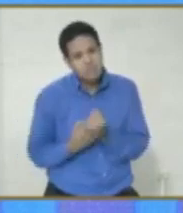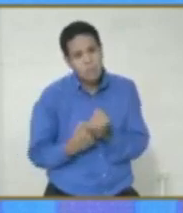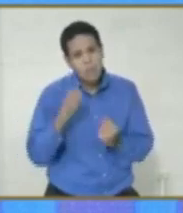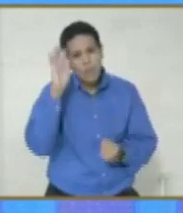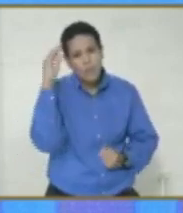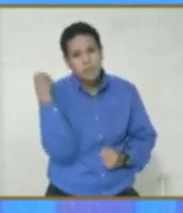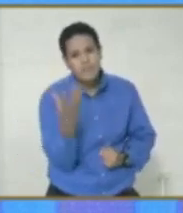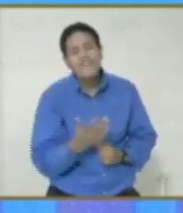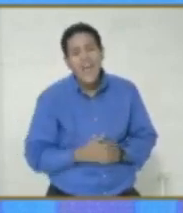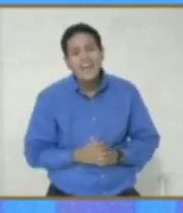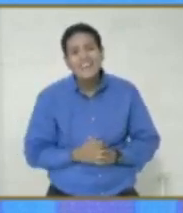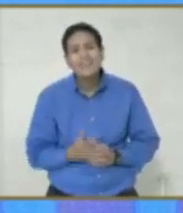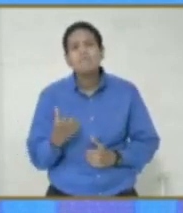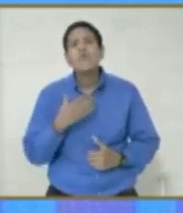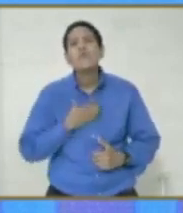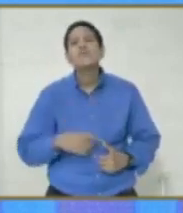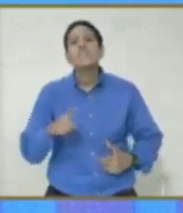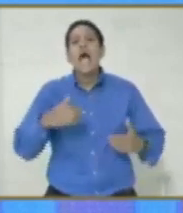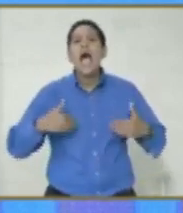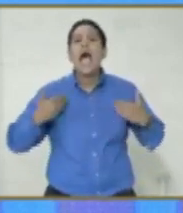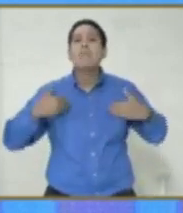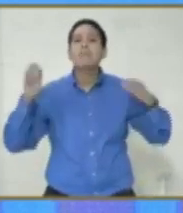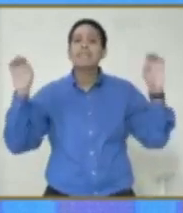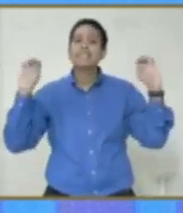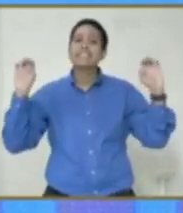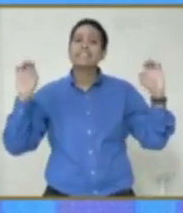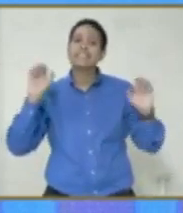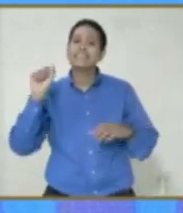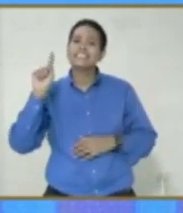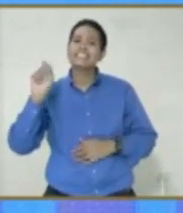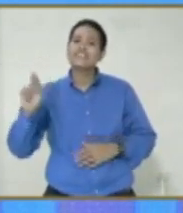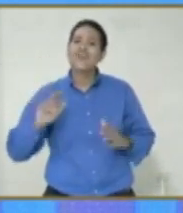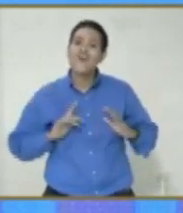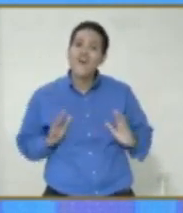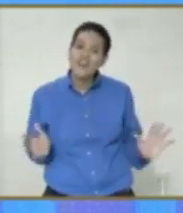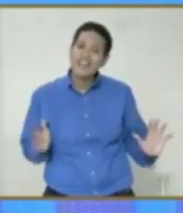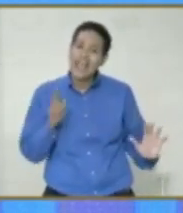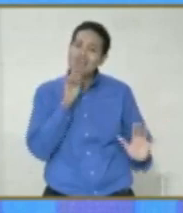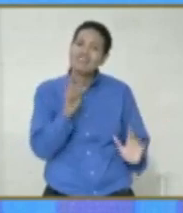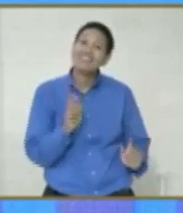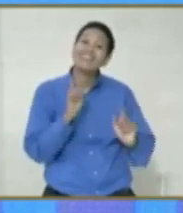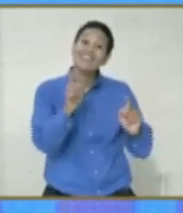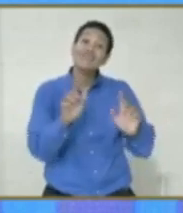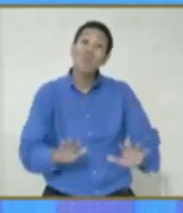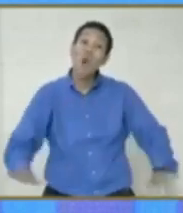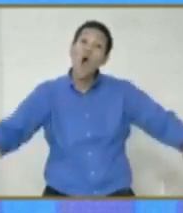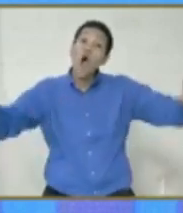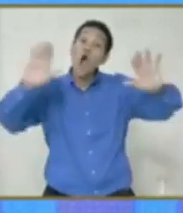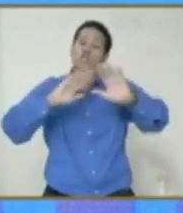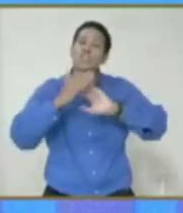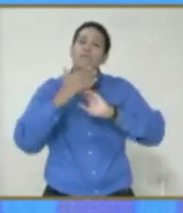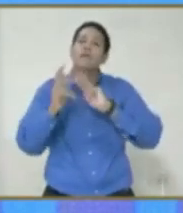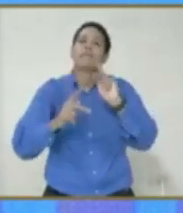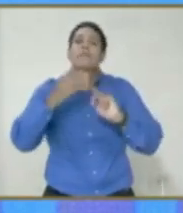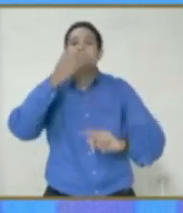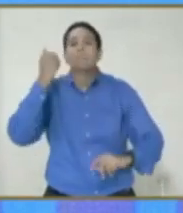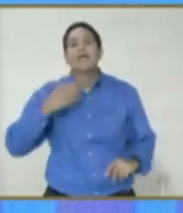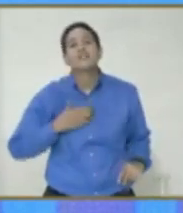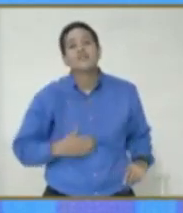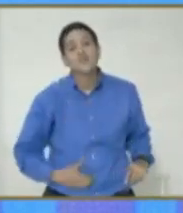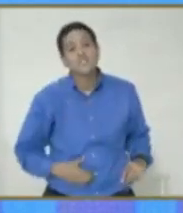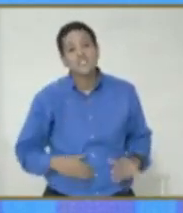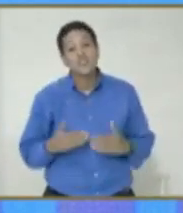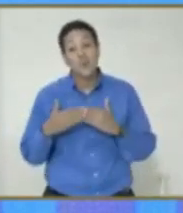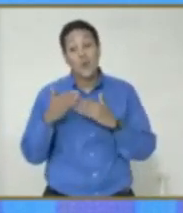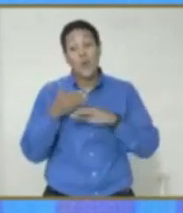them all a happy Easter and to extend to all Jamaica best wishes over